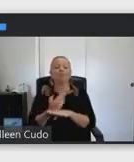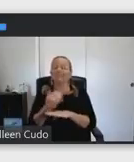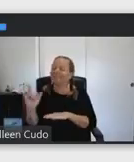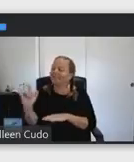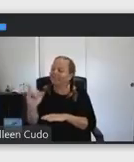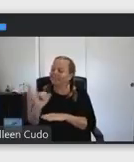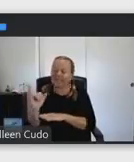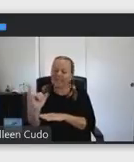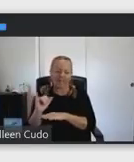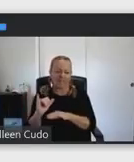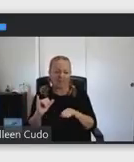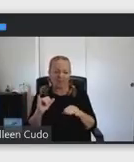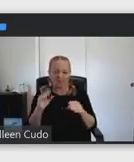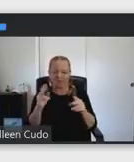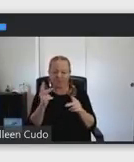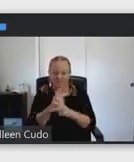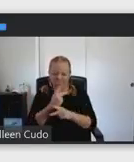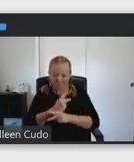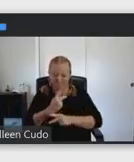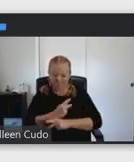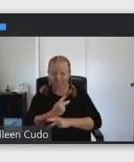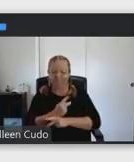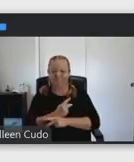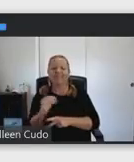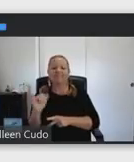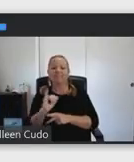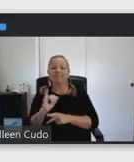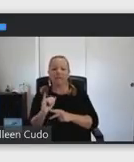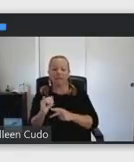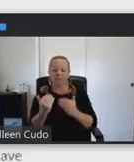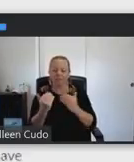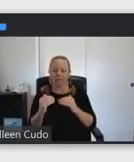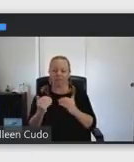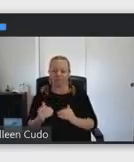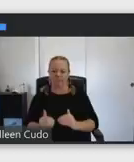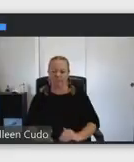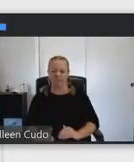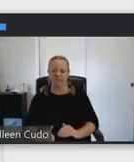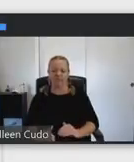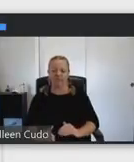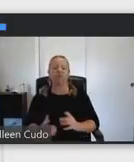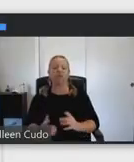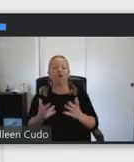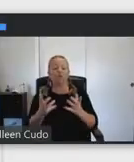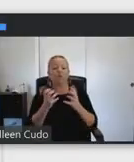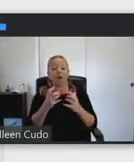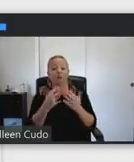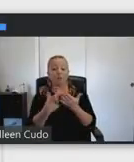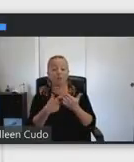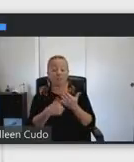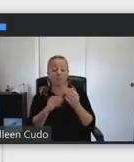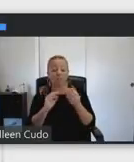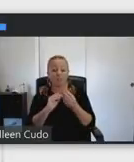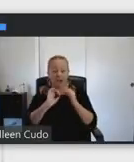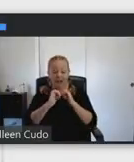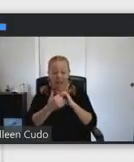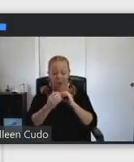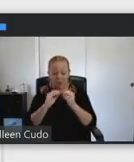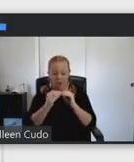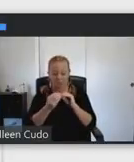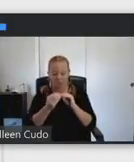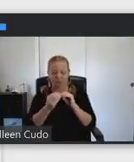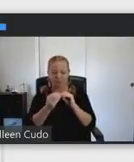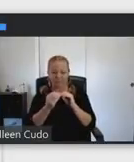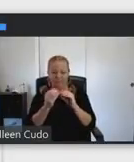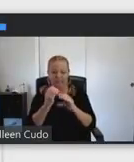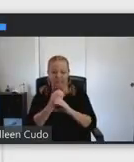they do and the same cutoffs that they do. And if you want to talk more about how those numbers are calculated, you can certainly